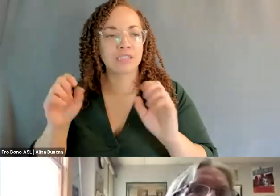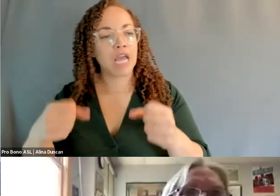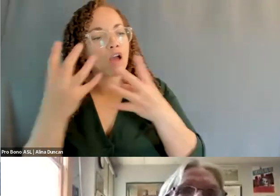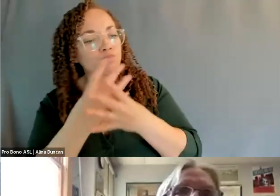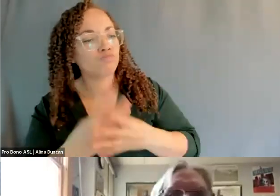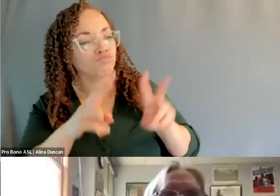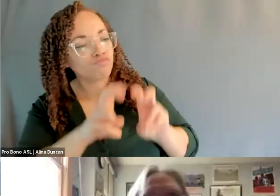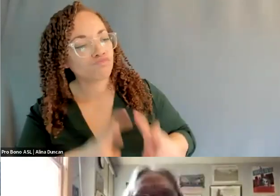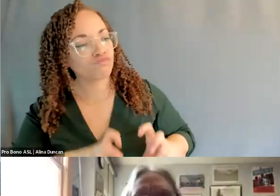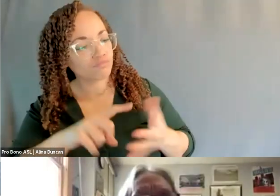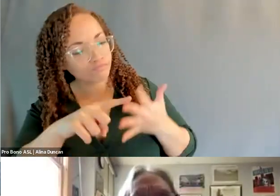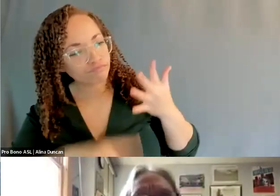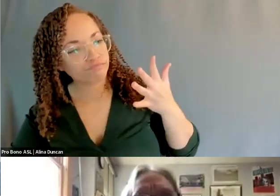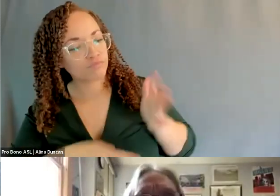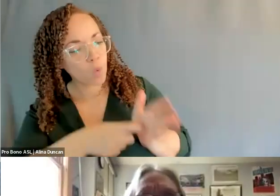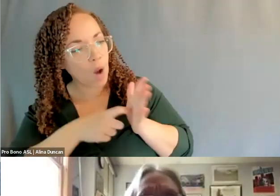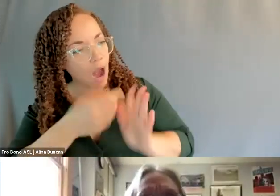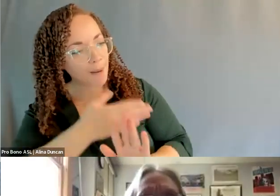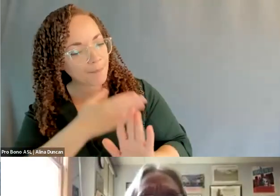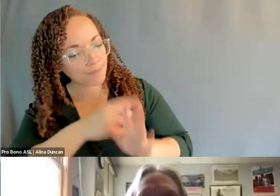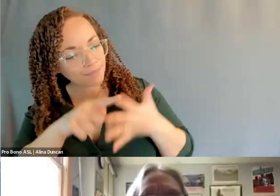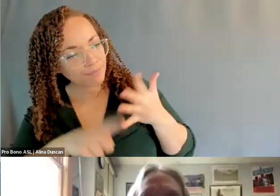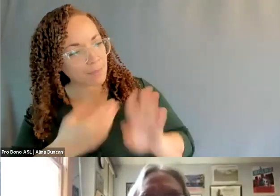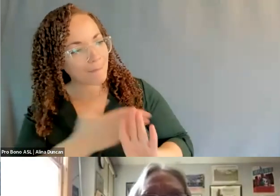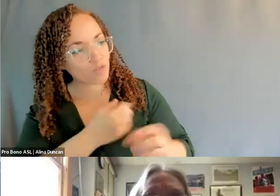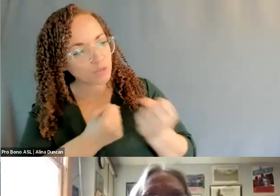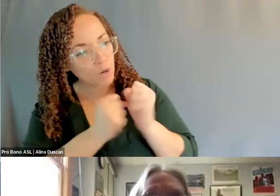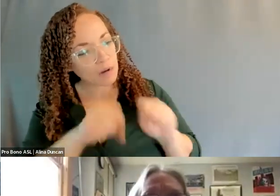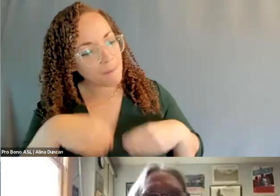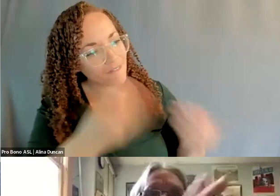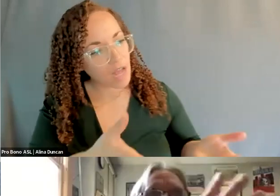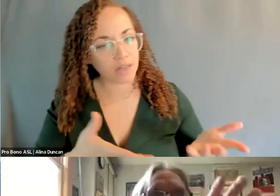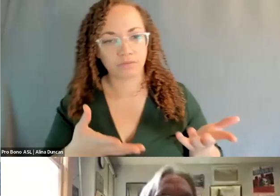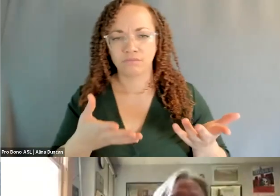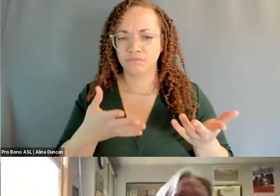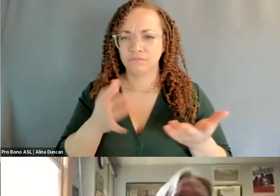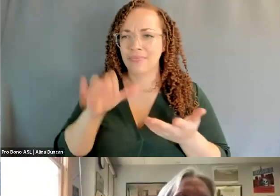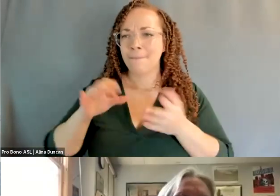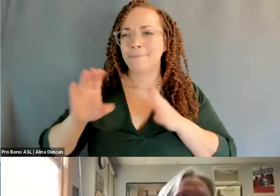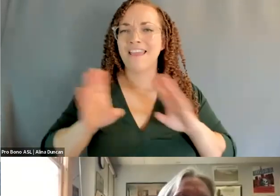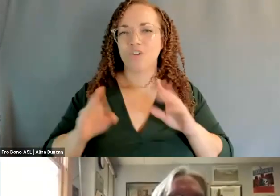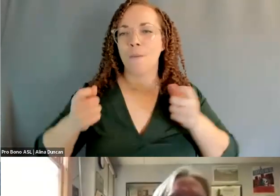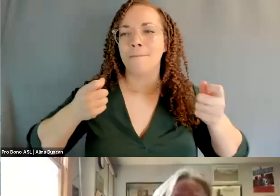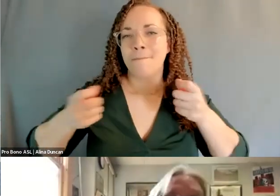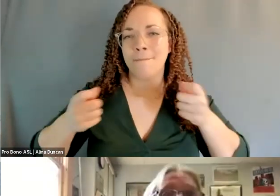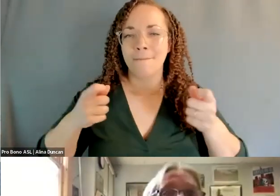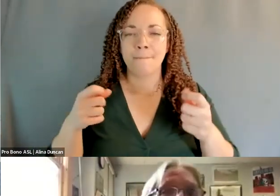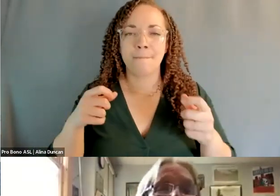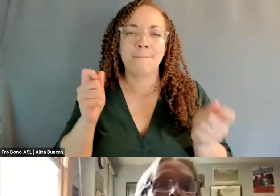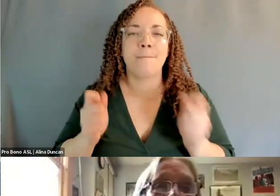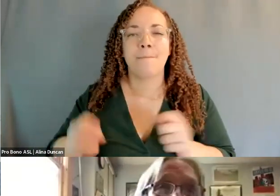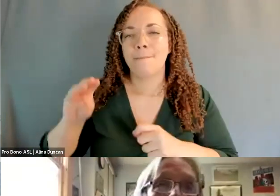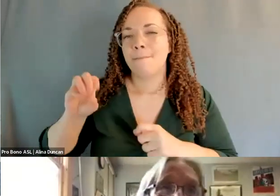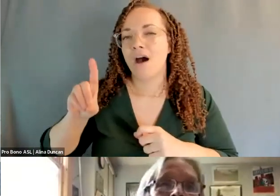provide support. You're really doing behavior modification is what you're doing. Because the support that the treatment